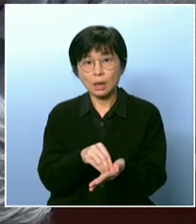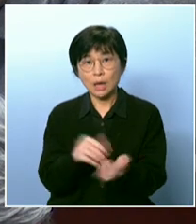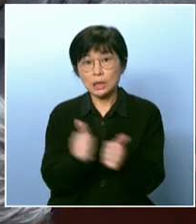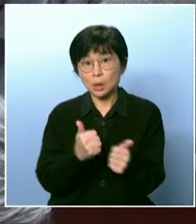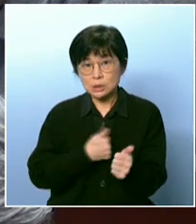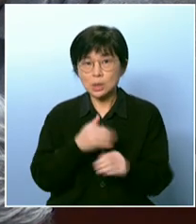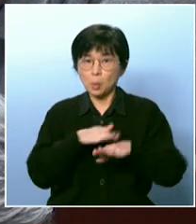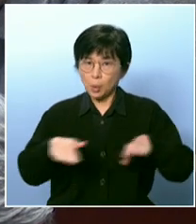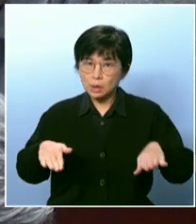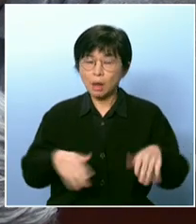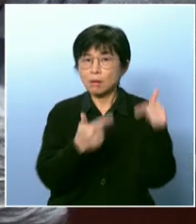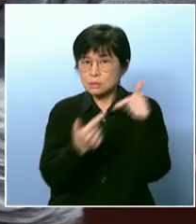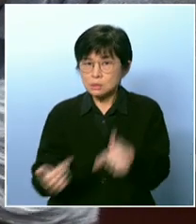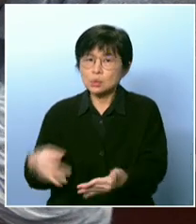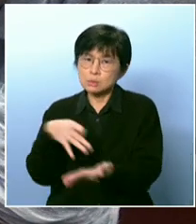Rise program?